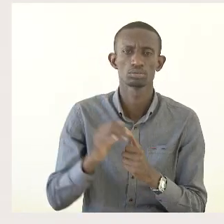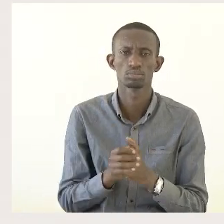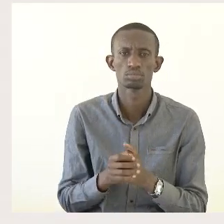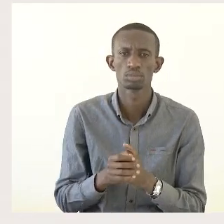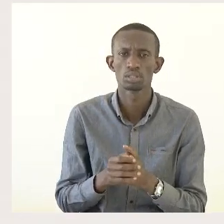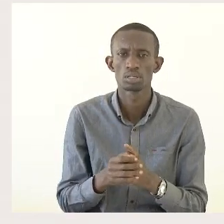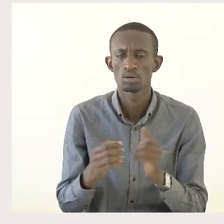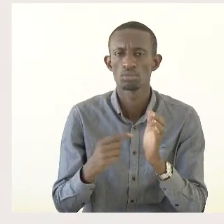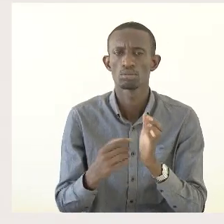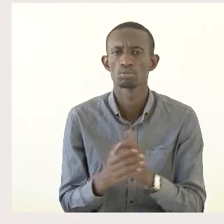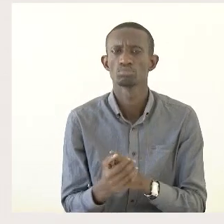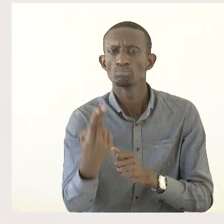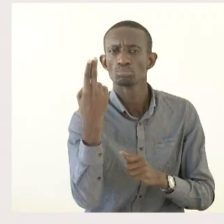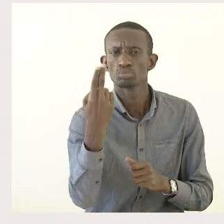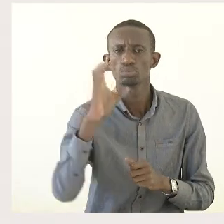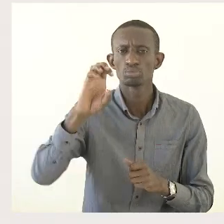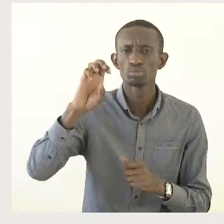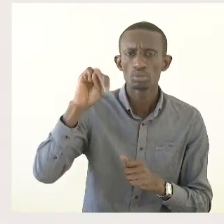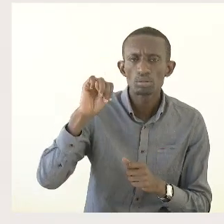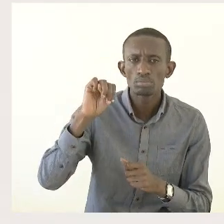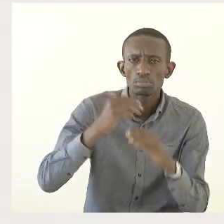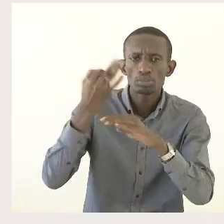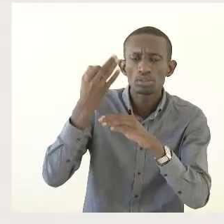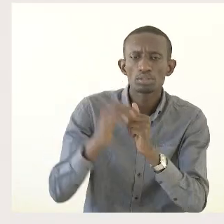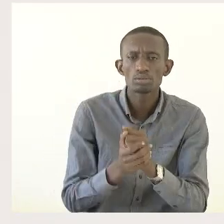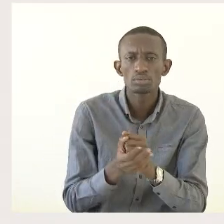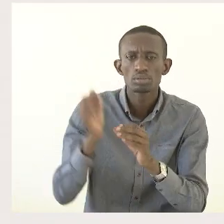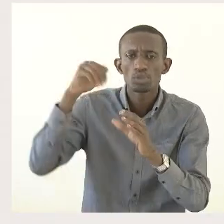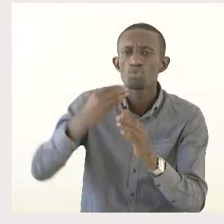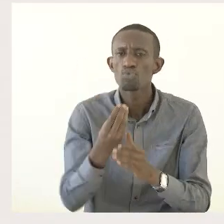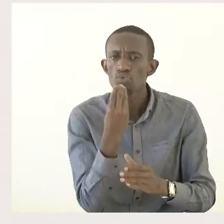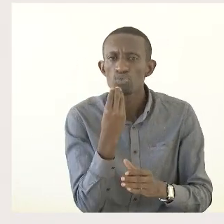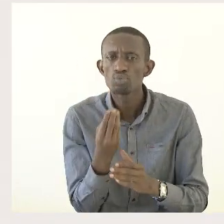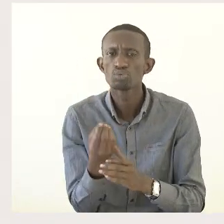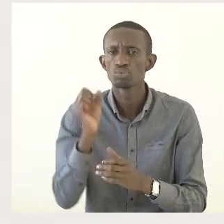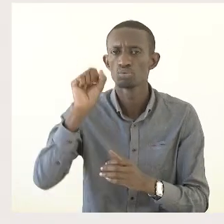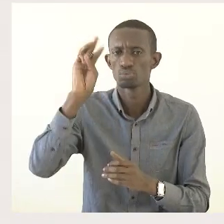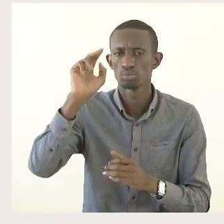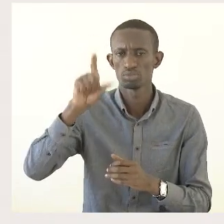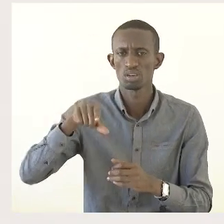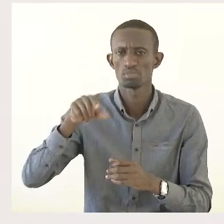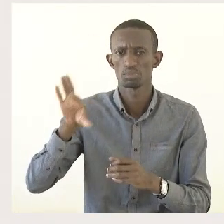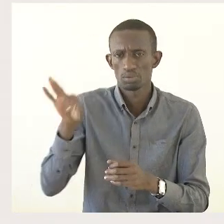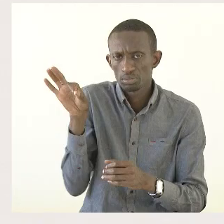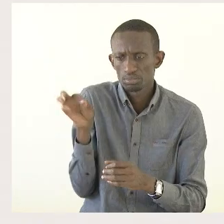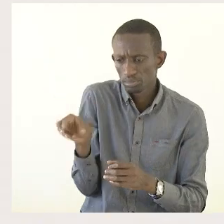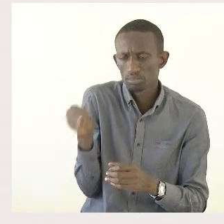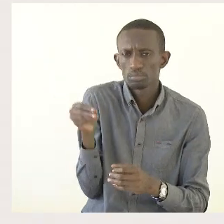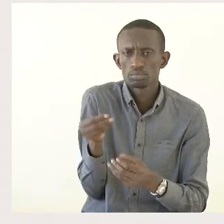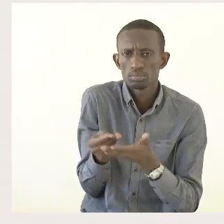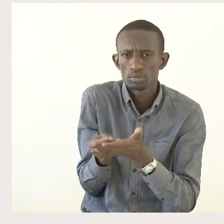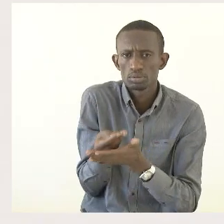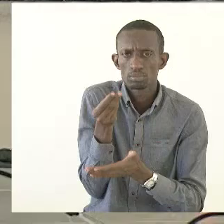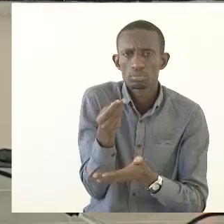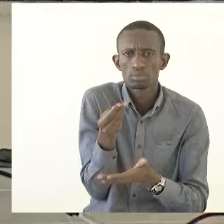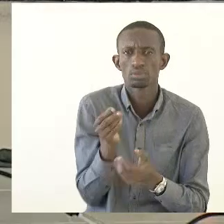tube, add Meron's reagent, then after adding Meron's reagent, you need heat. You